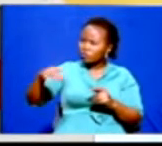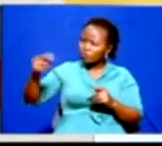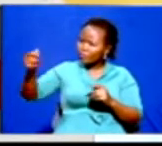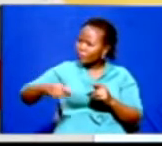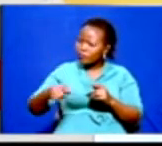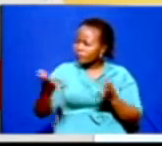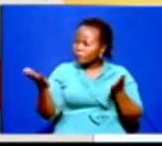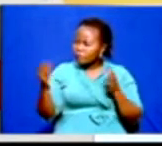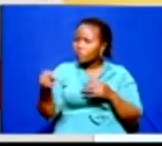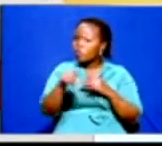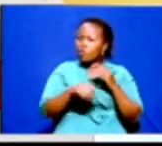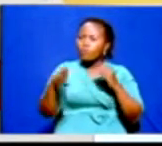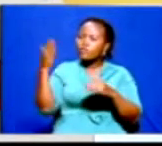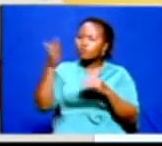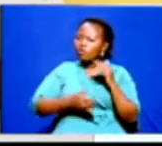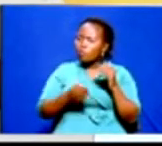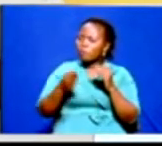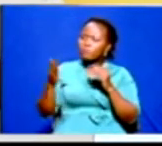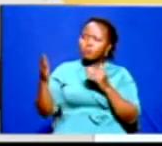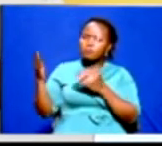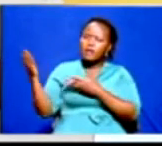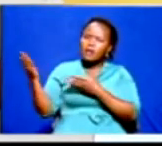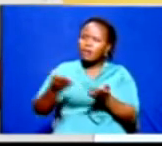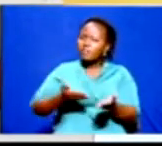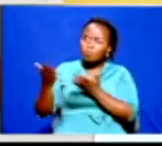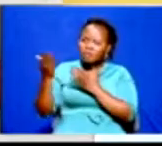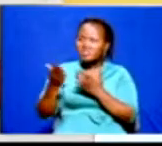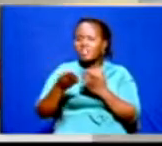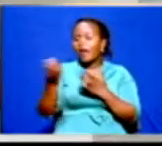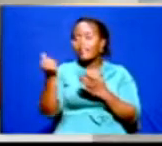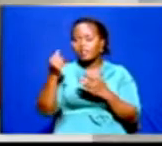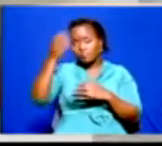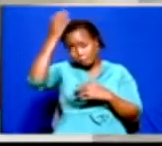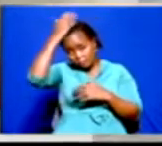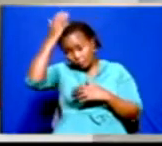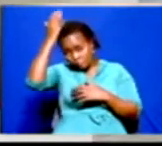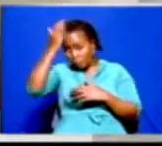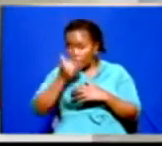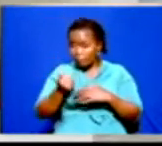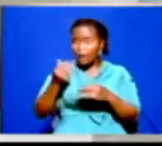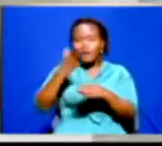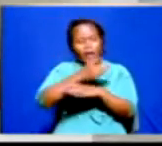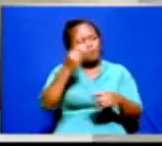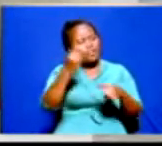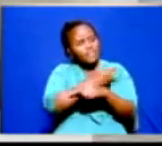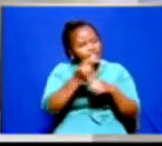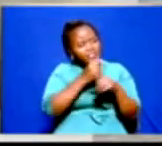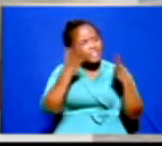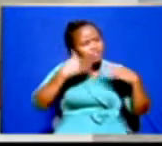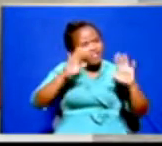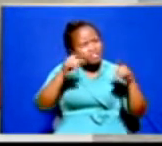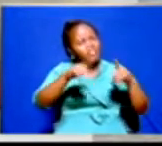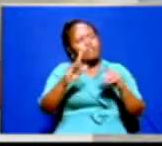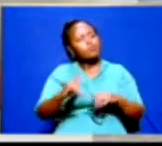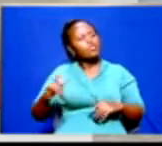we stop exporting our healthcare workers? I believe exporting by the fact that after you've trained them, they get to look for greener pastures abroad.